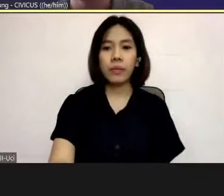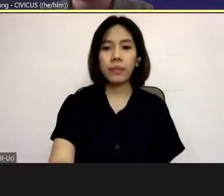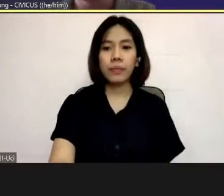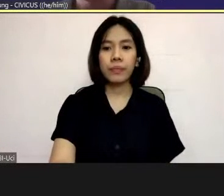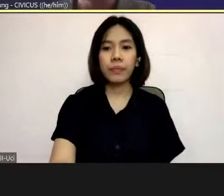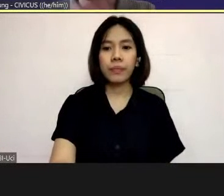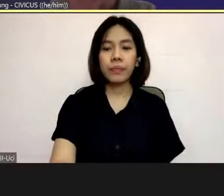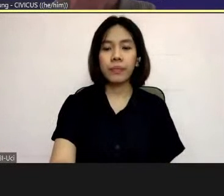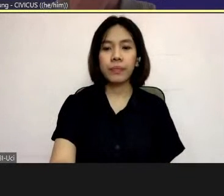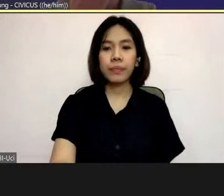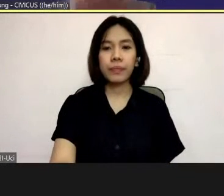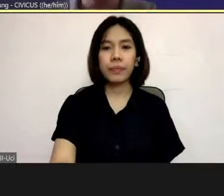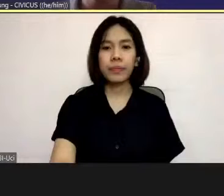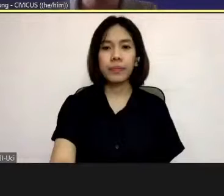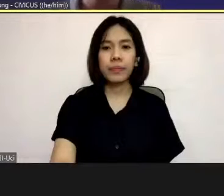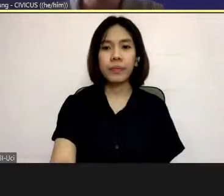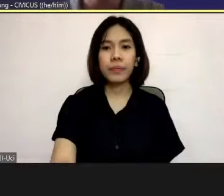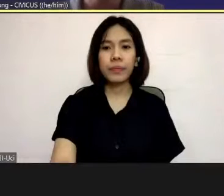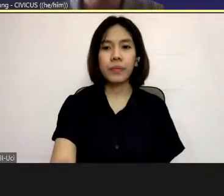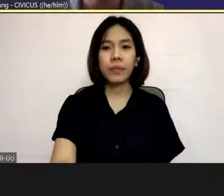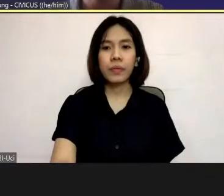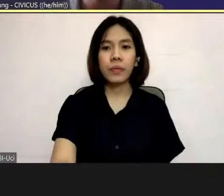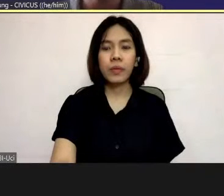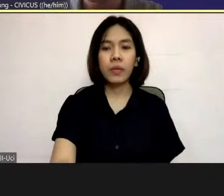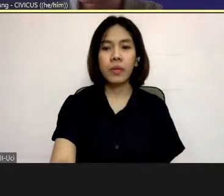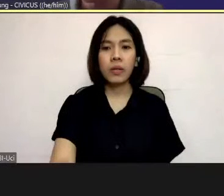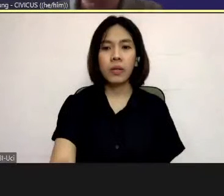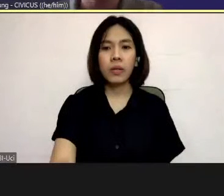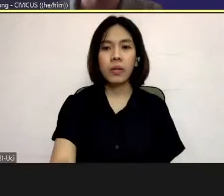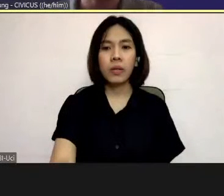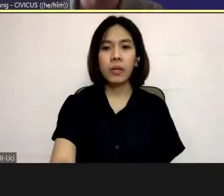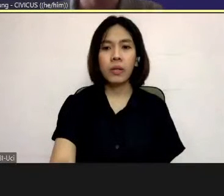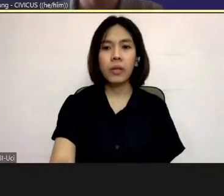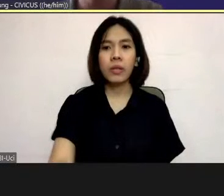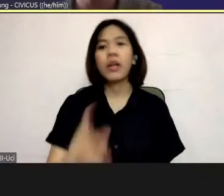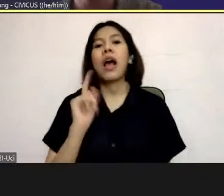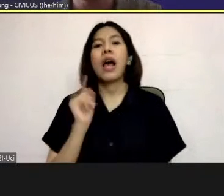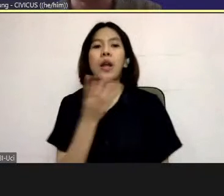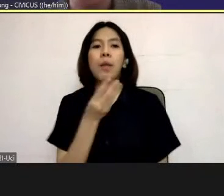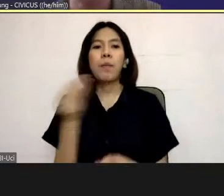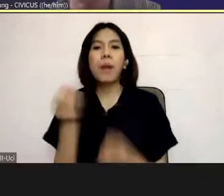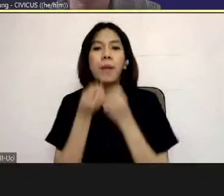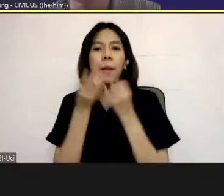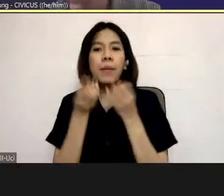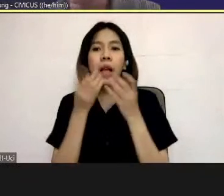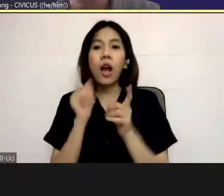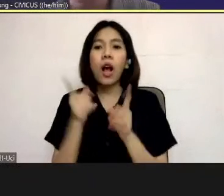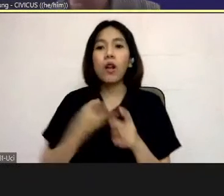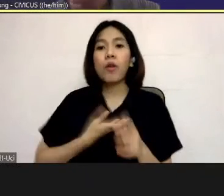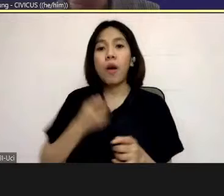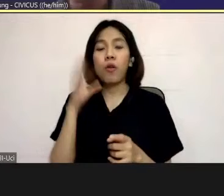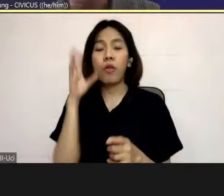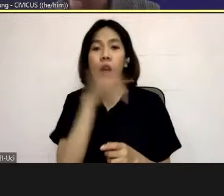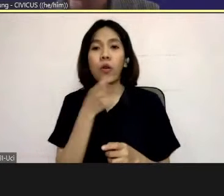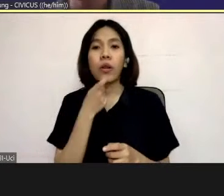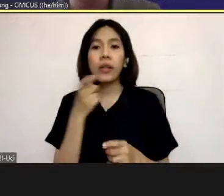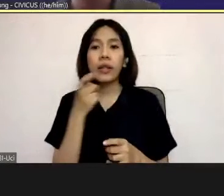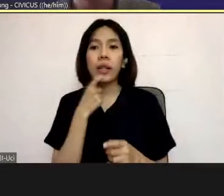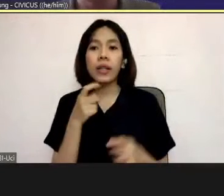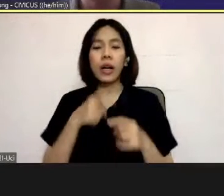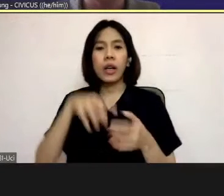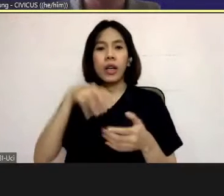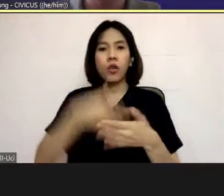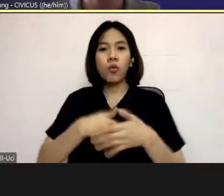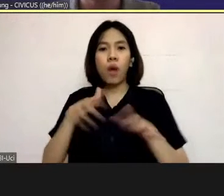and closed? I just want to give a very short description about it. When we say about open civic space, means